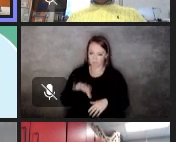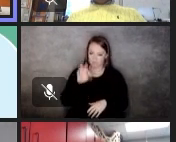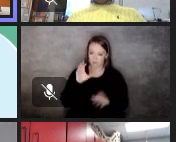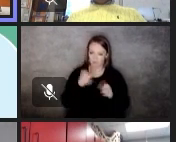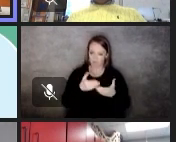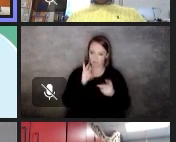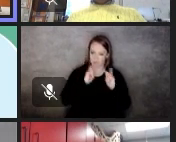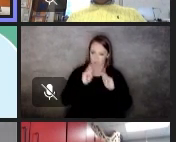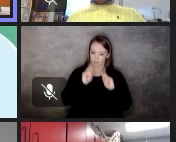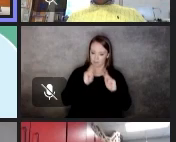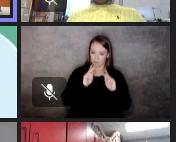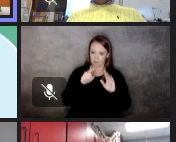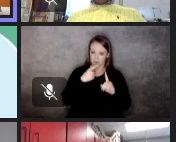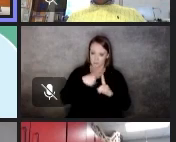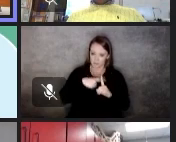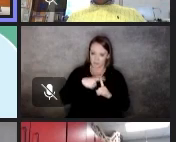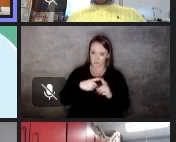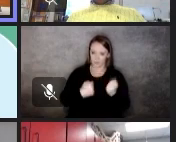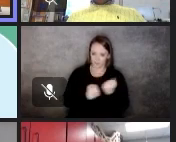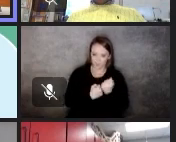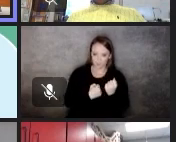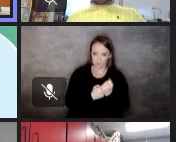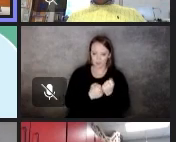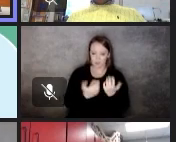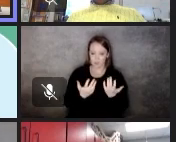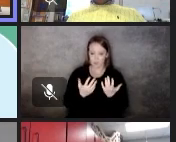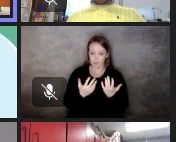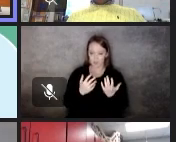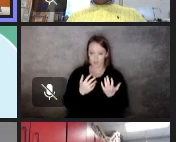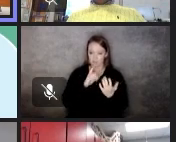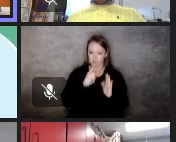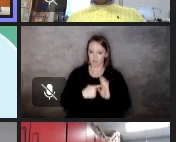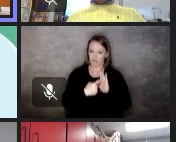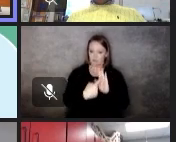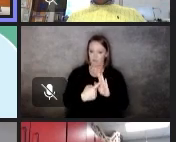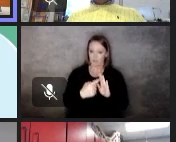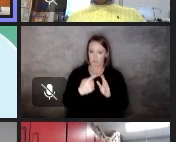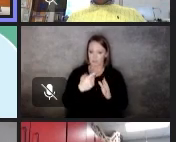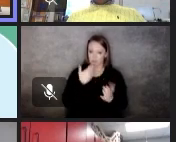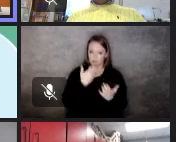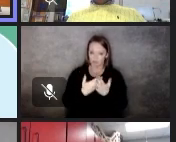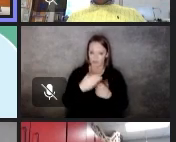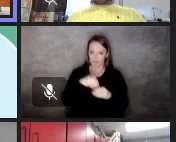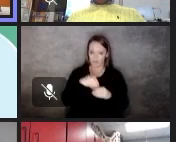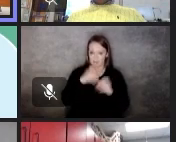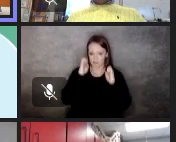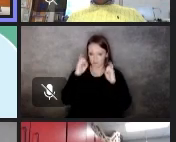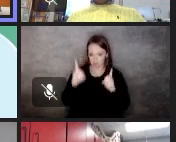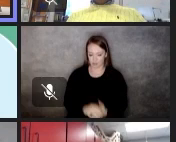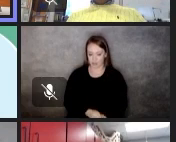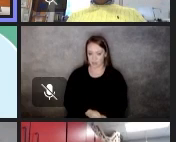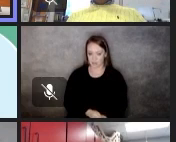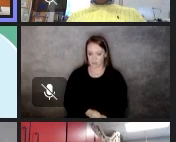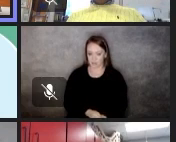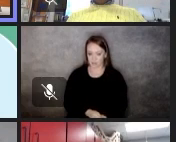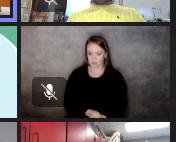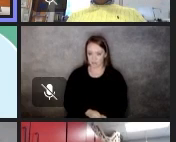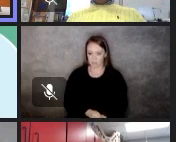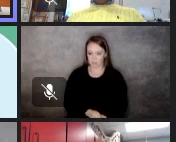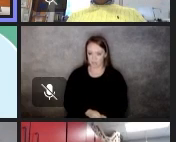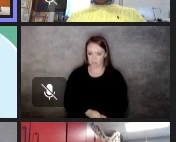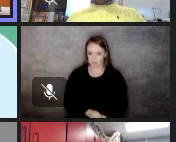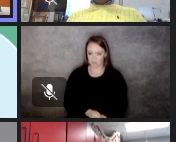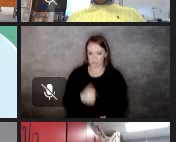and that is supporting and that is shining the bright light on the great things that are happening in education. I choose to